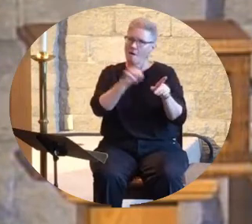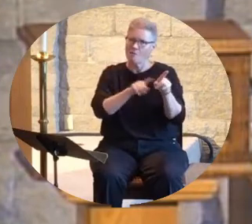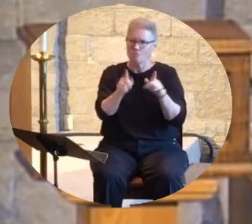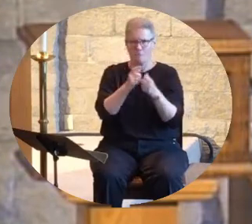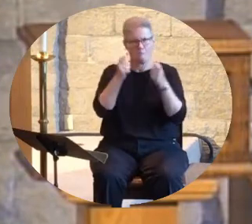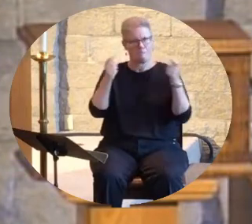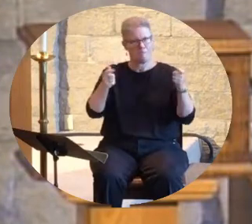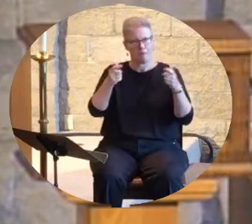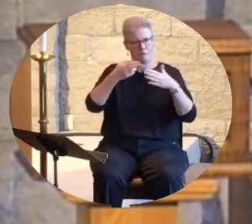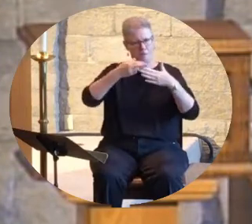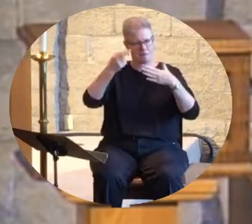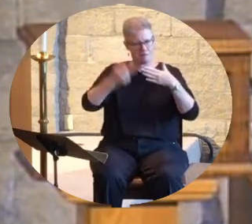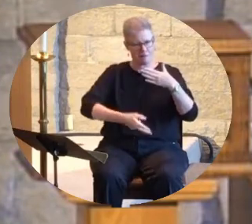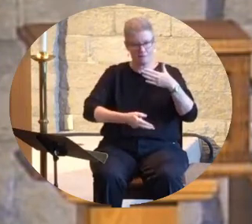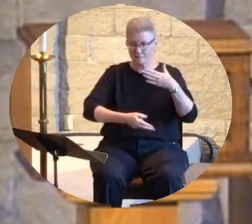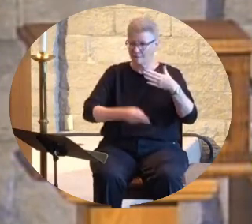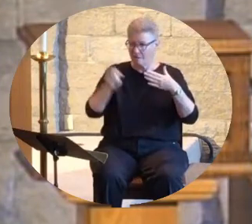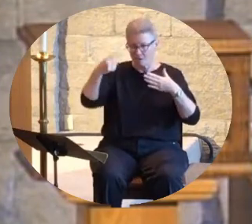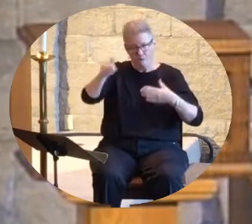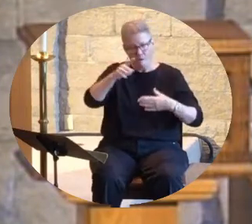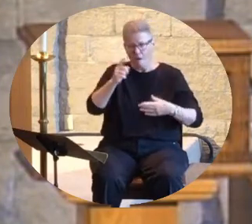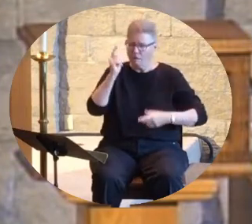generosity, we raised